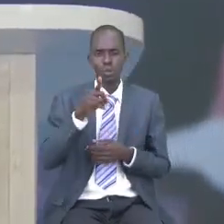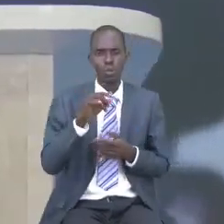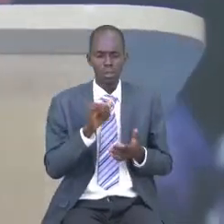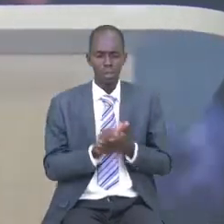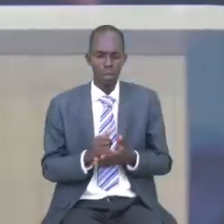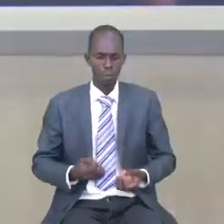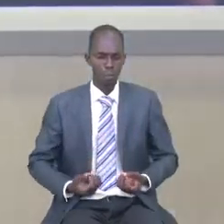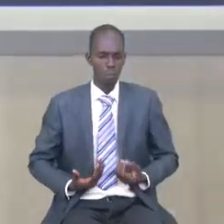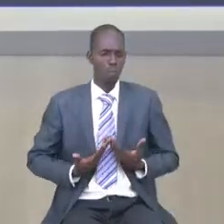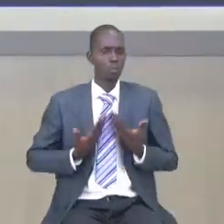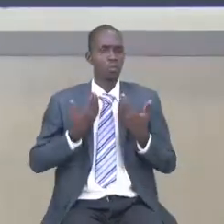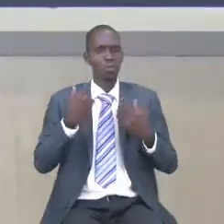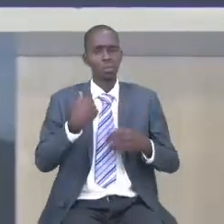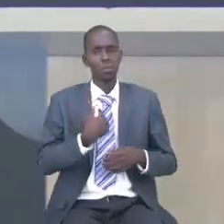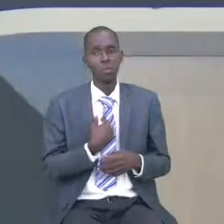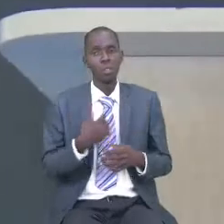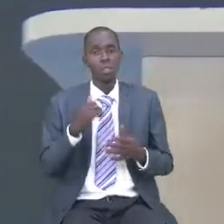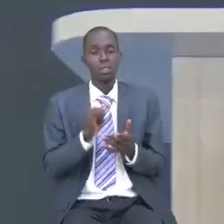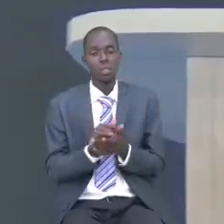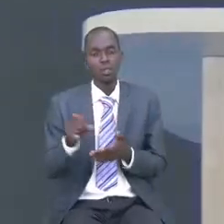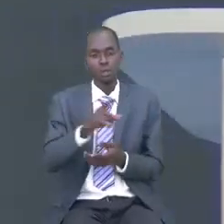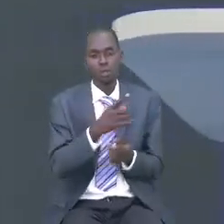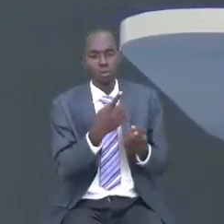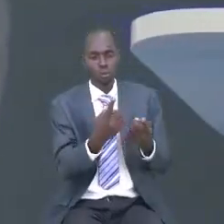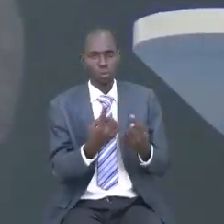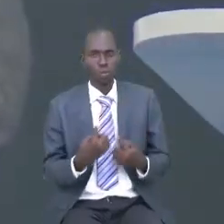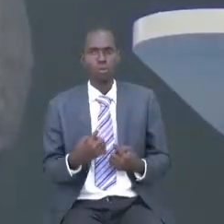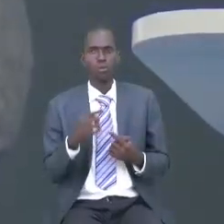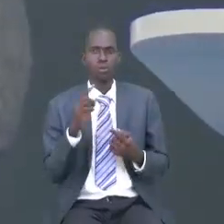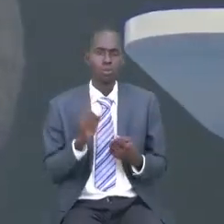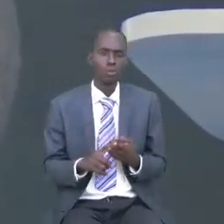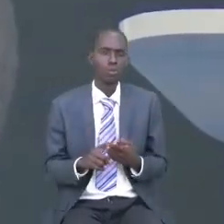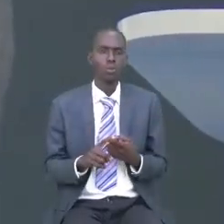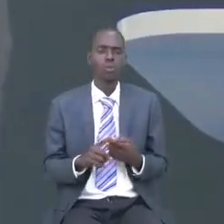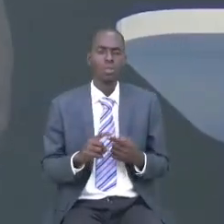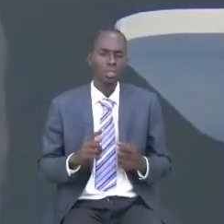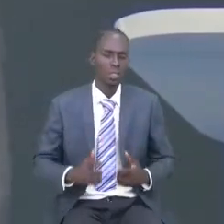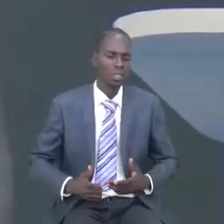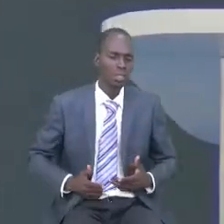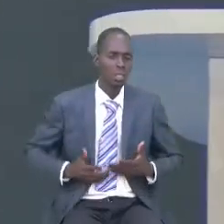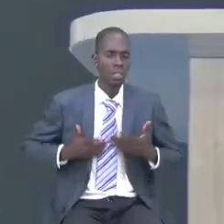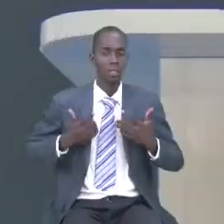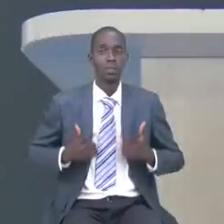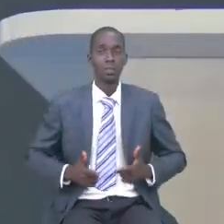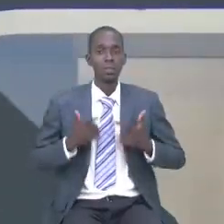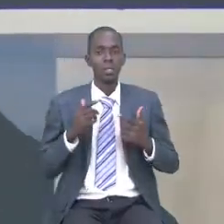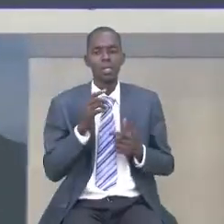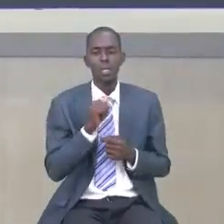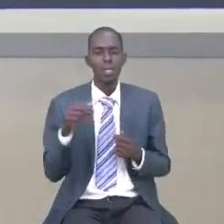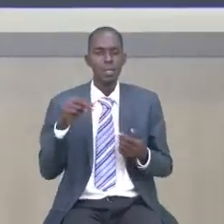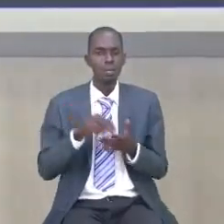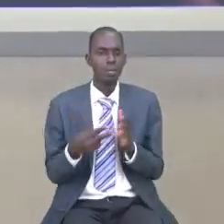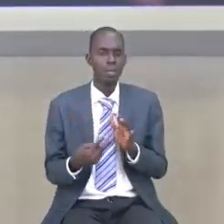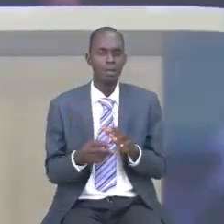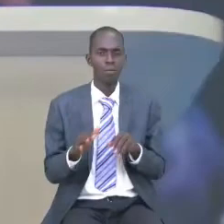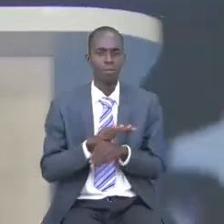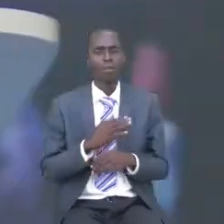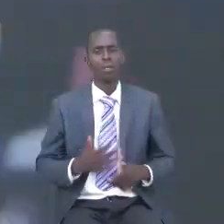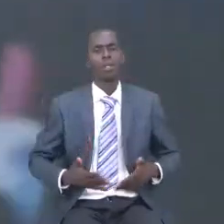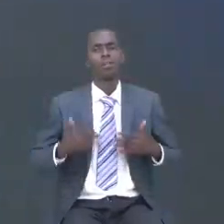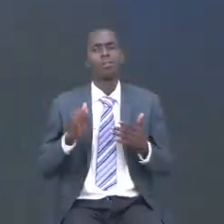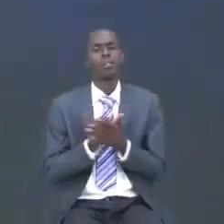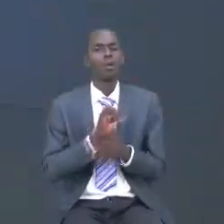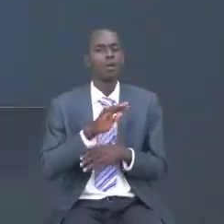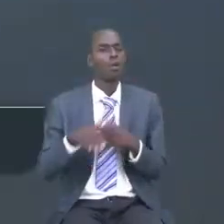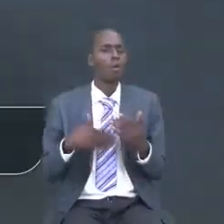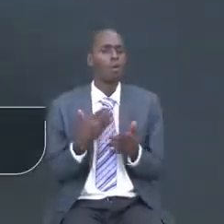you, that you come to live a meaningful life. That all the things that